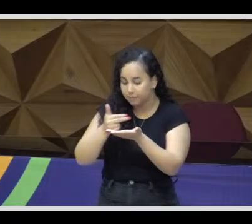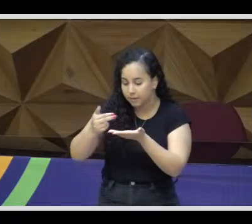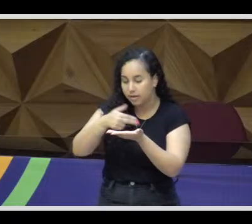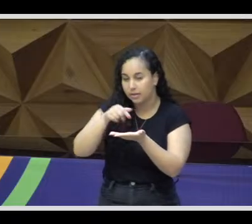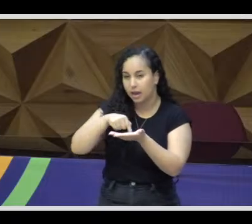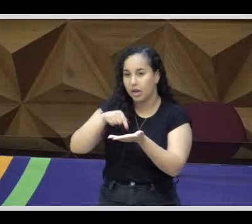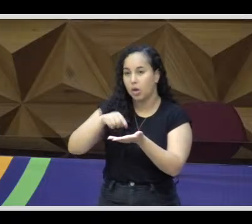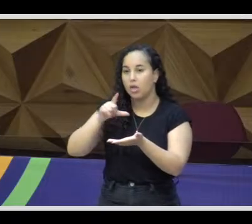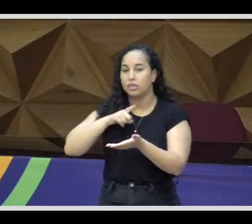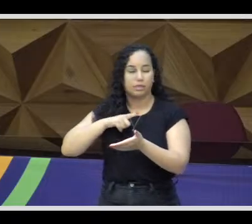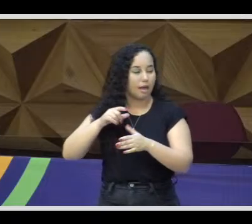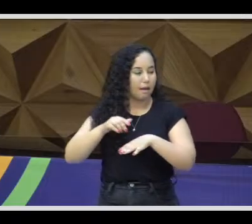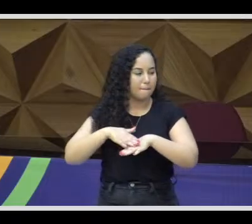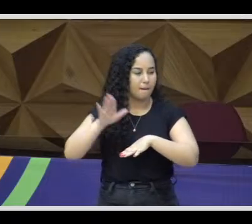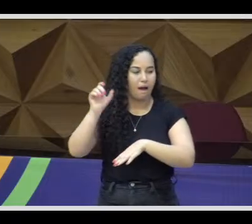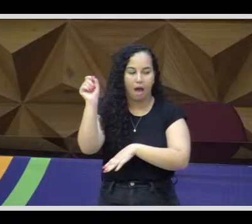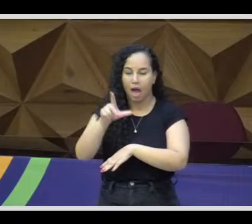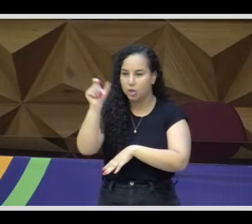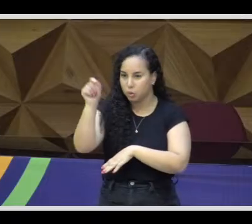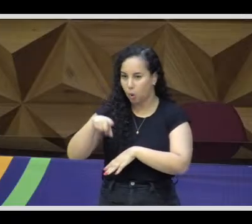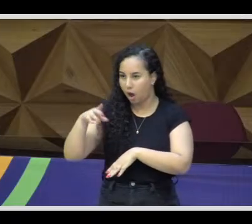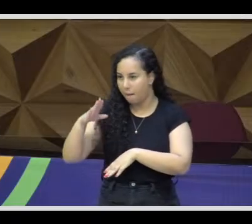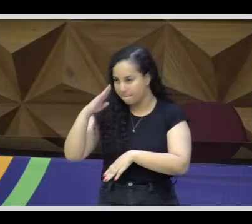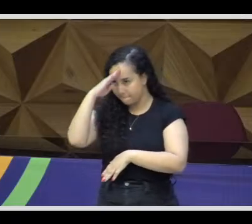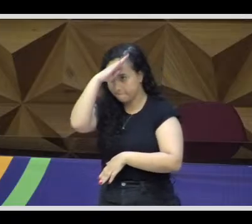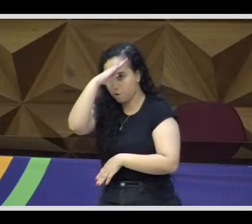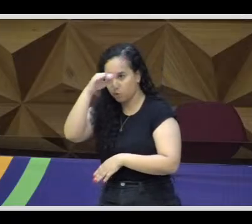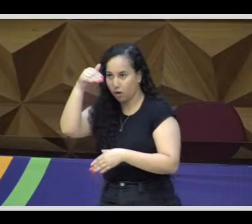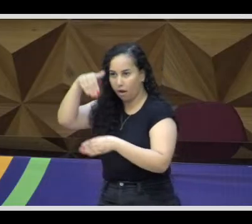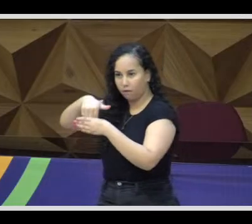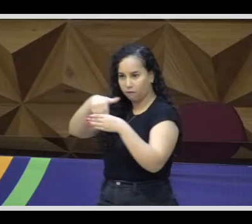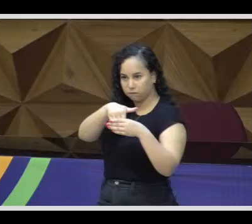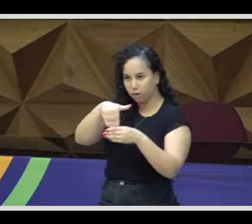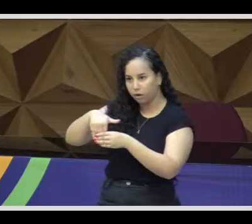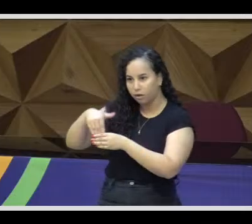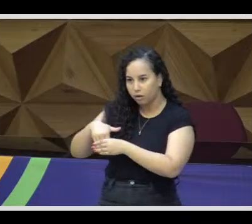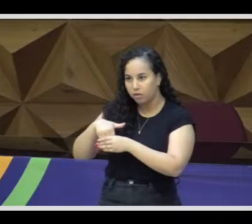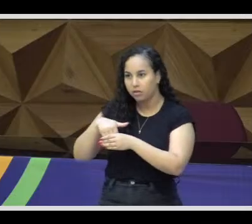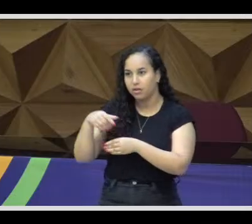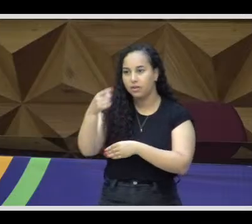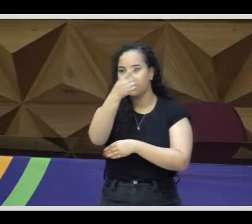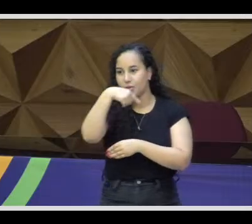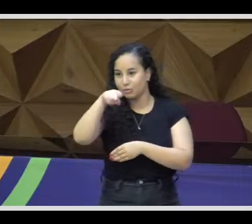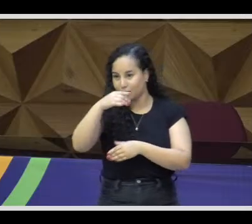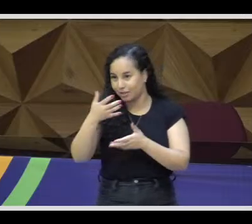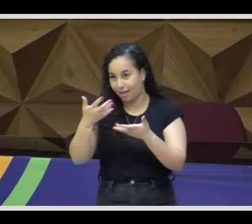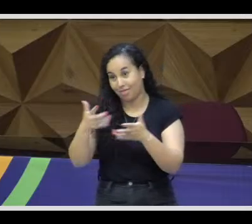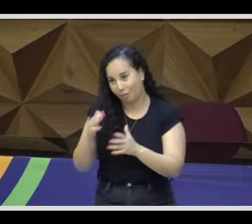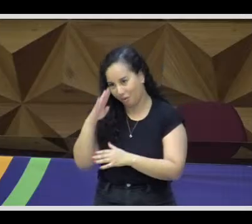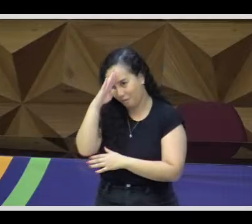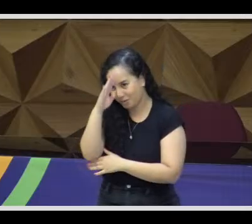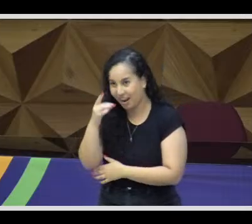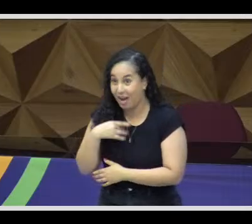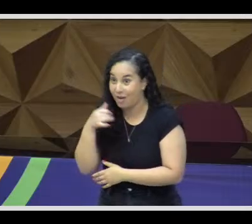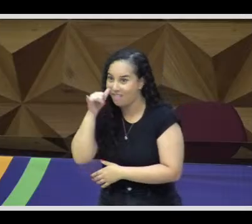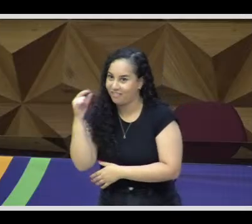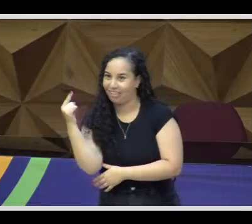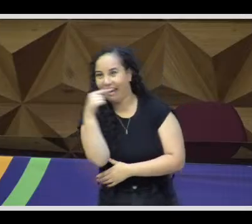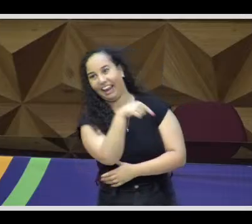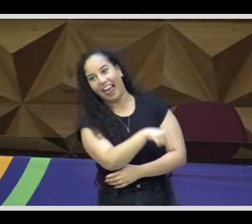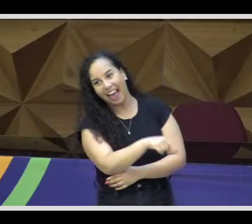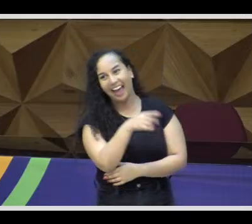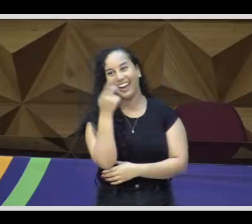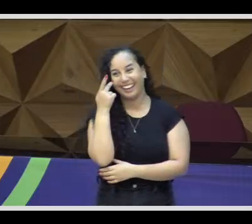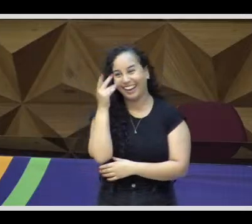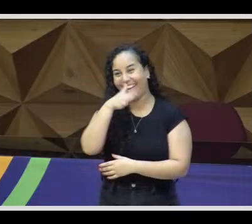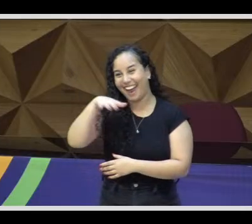blue areas are Bolsonaro voters. So if you want to avoid them, don't go to these places. If you like them,